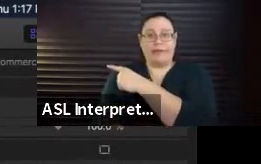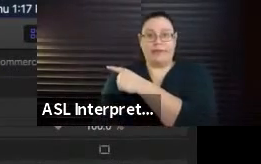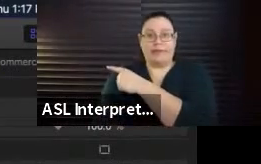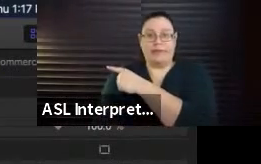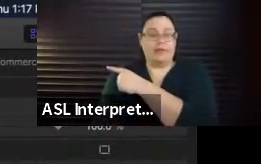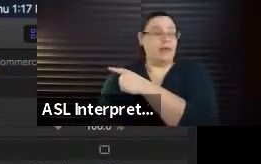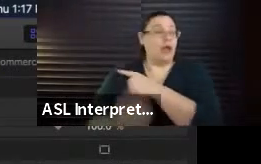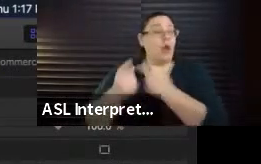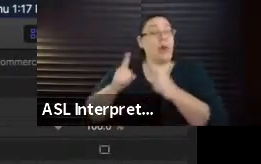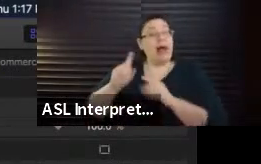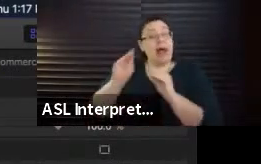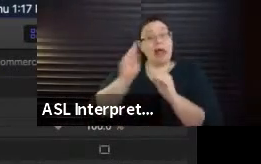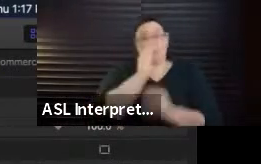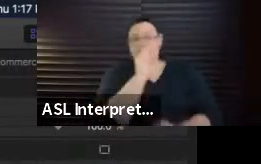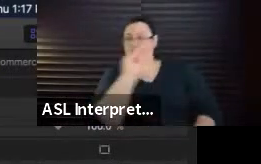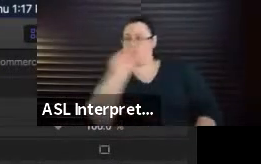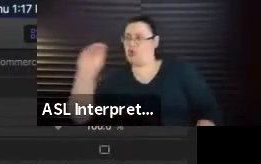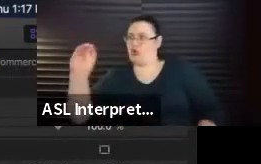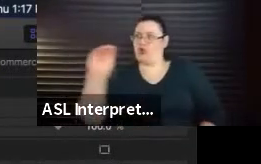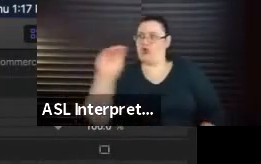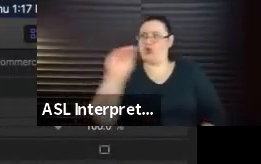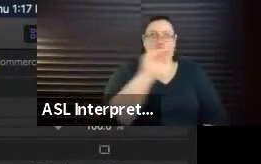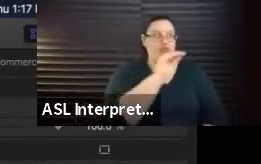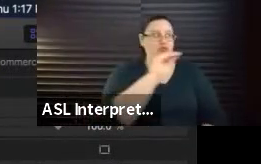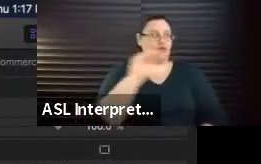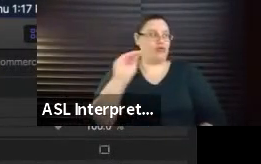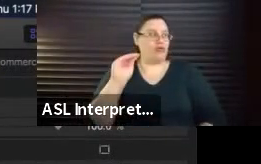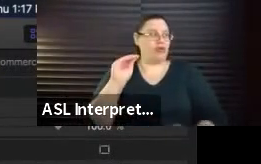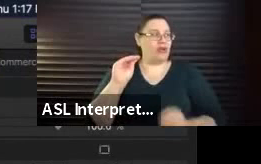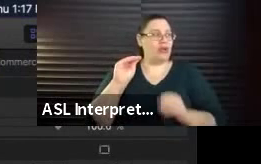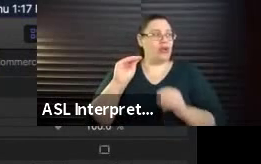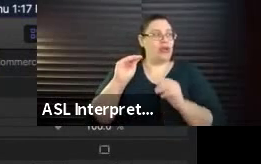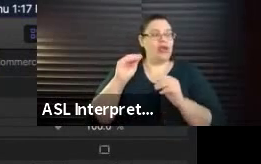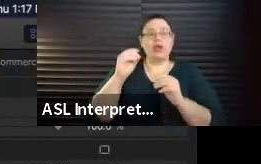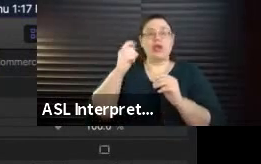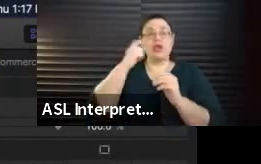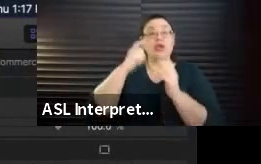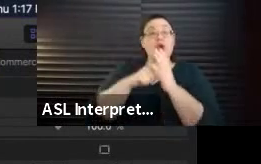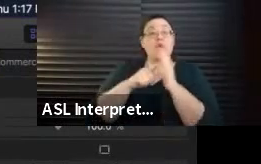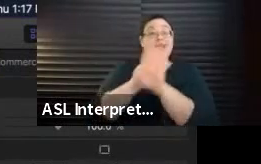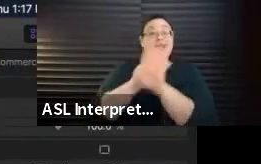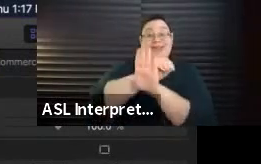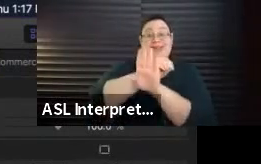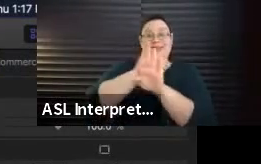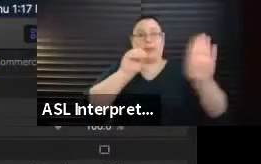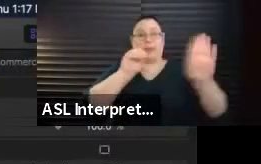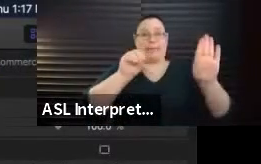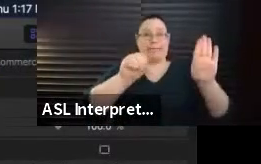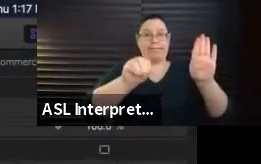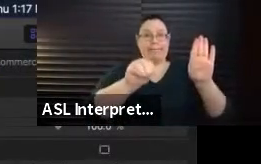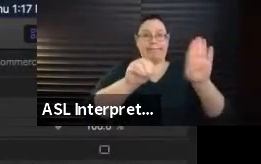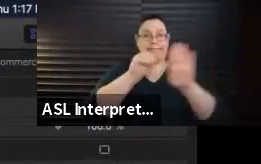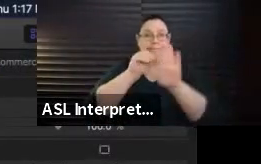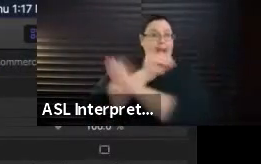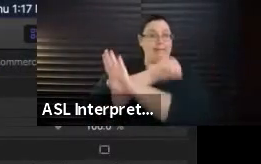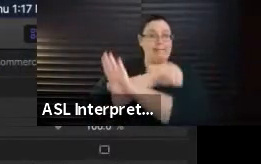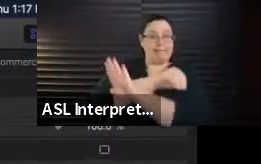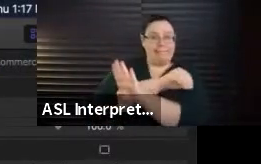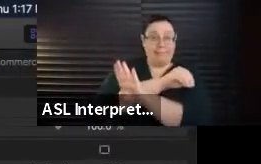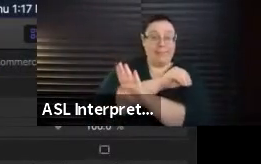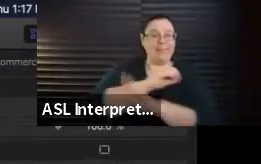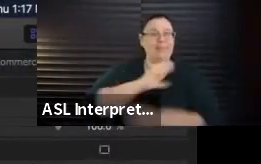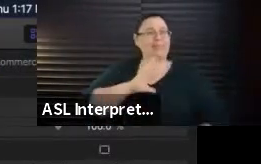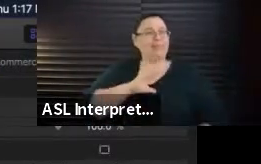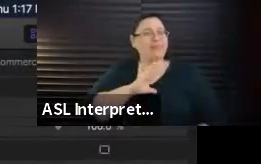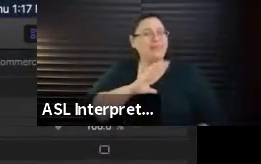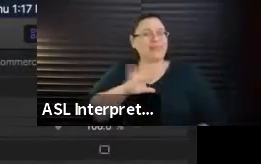around, you should be seeing these clips sort of be jumping out of the way. They're very responsive. This is one of the cool features of Final Cut,